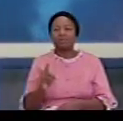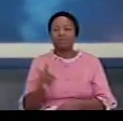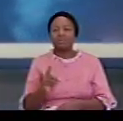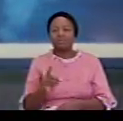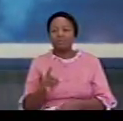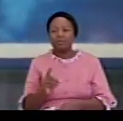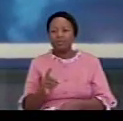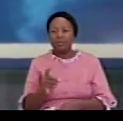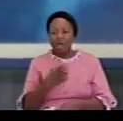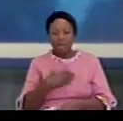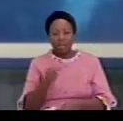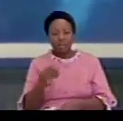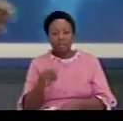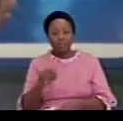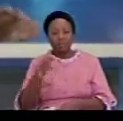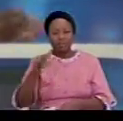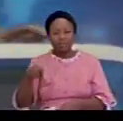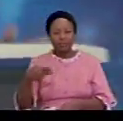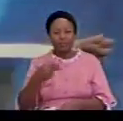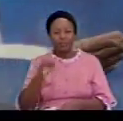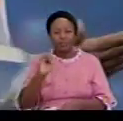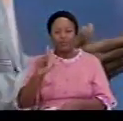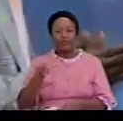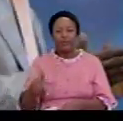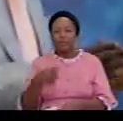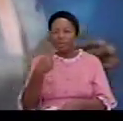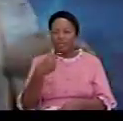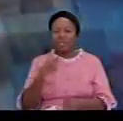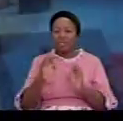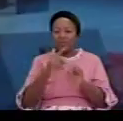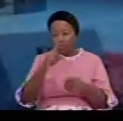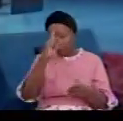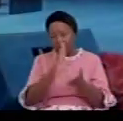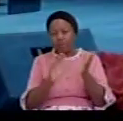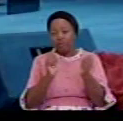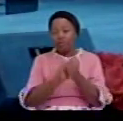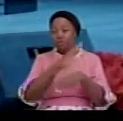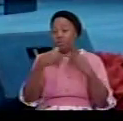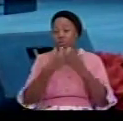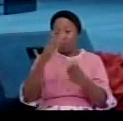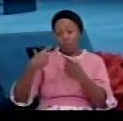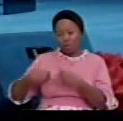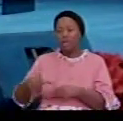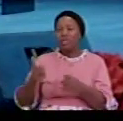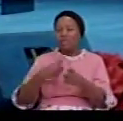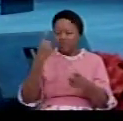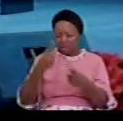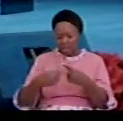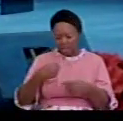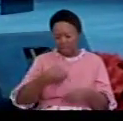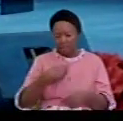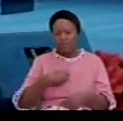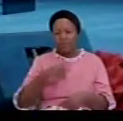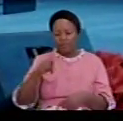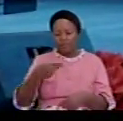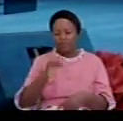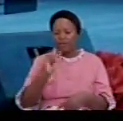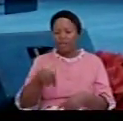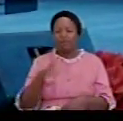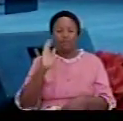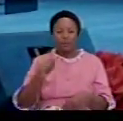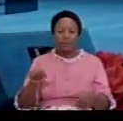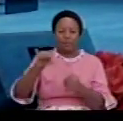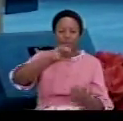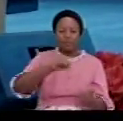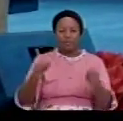And so Philip said, if you believe with all your heart, then I'll baptize you.